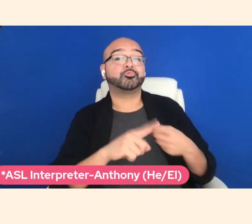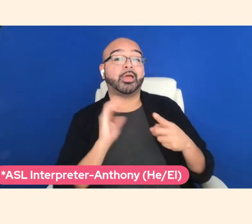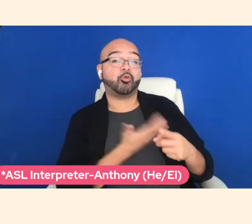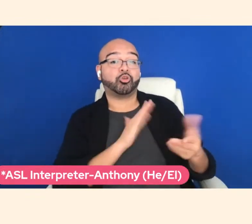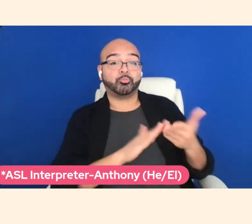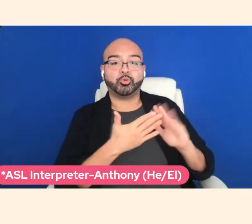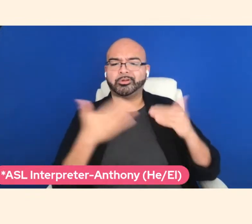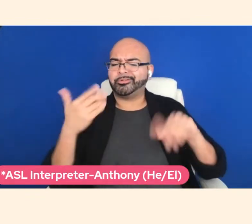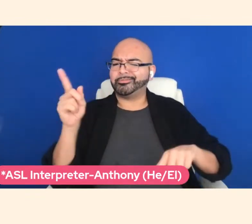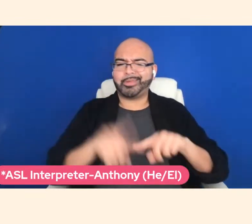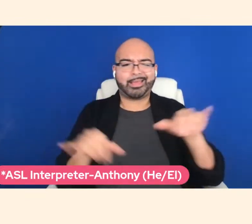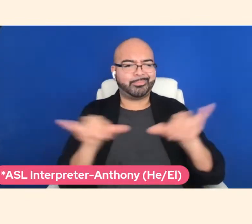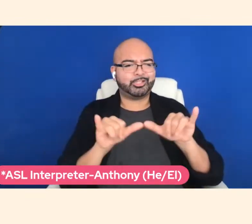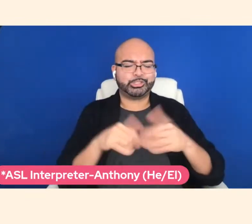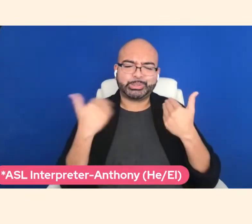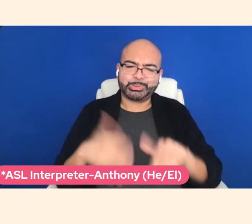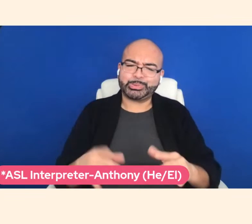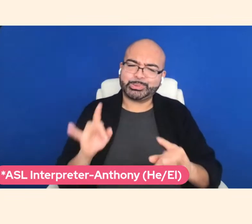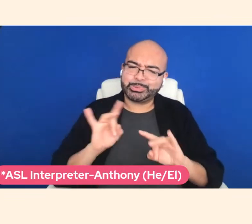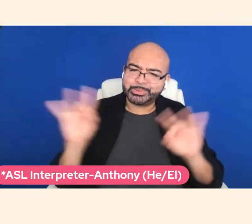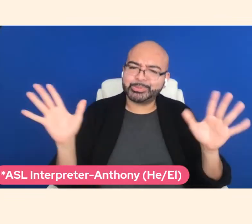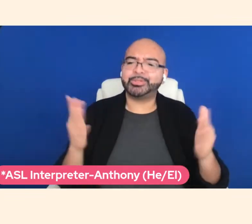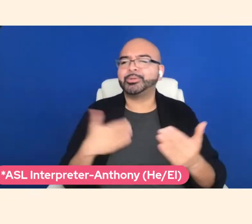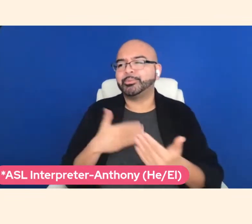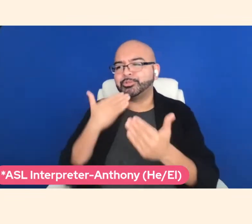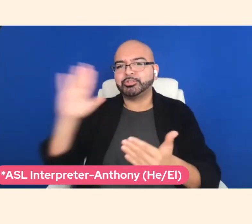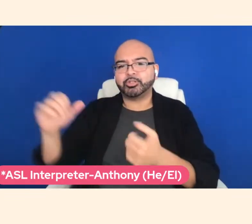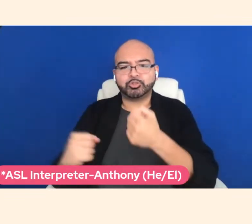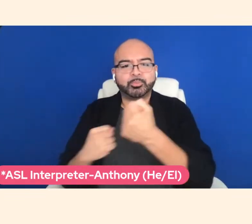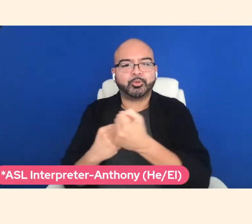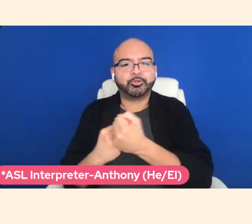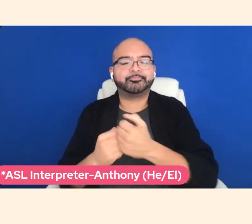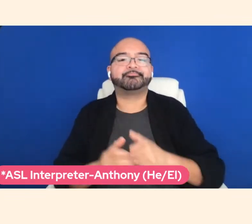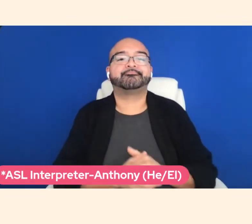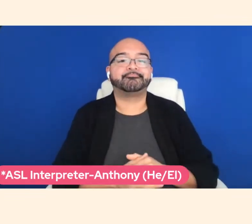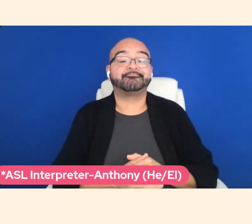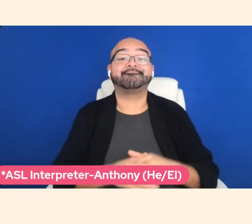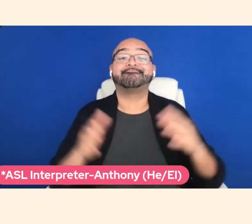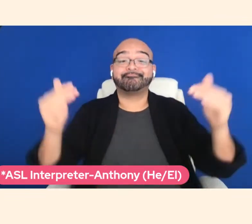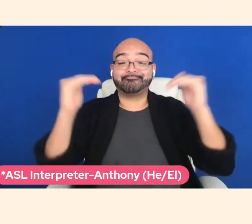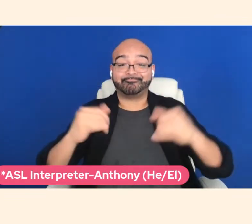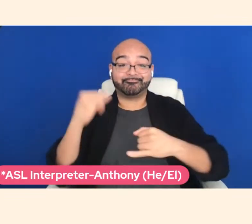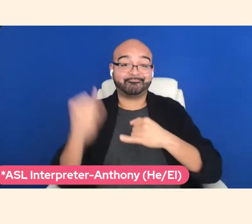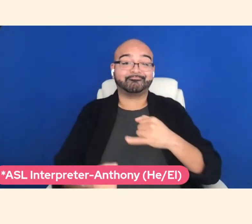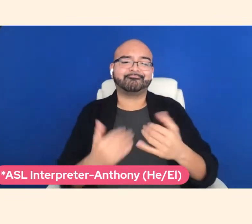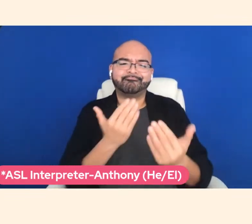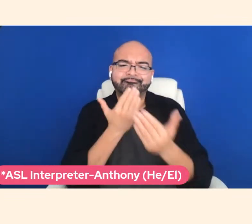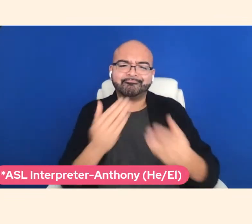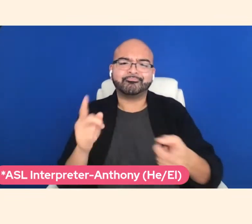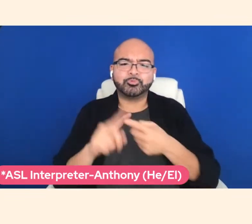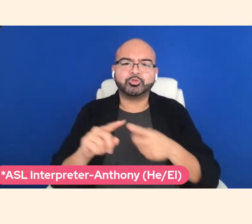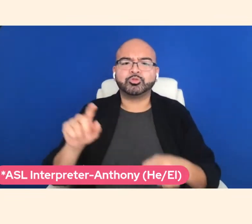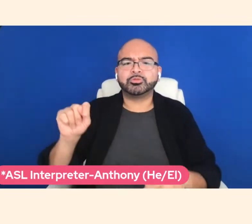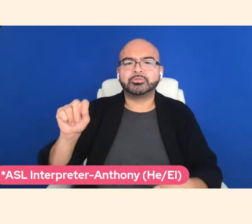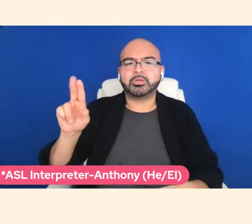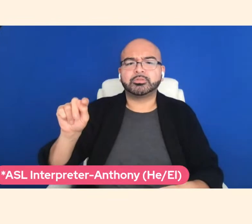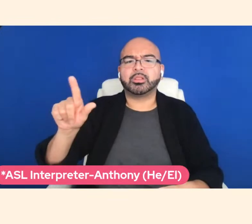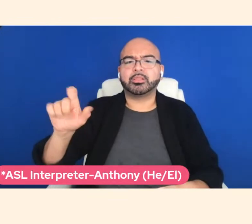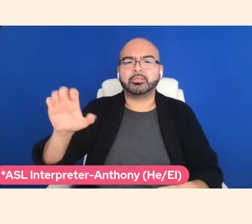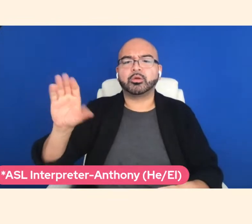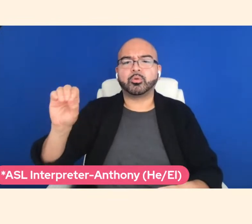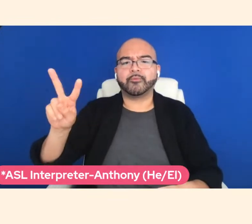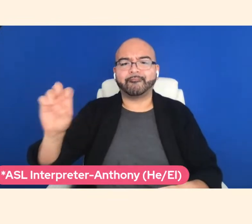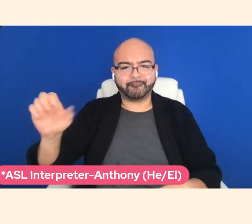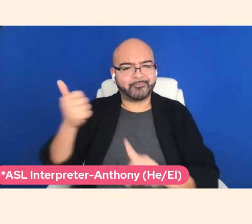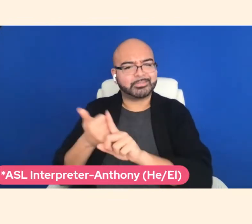we are deeply appreciative of their support. Of course, finally, a heartfelt shout out to Tuttle Co., the production company working